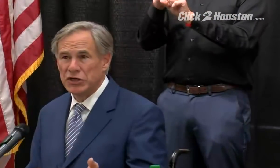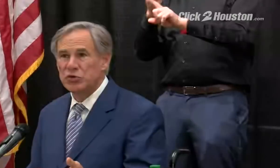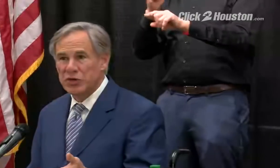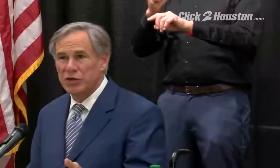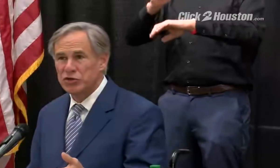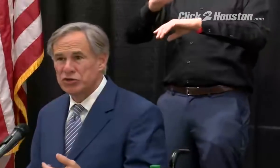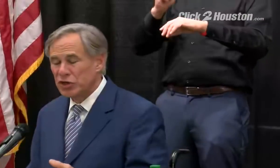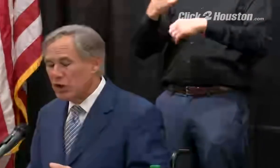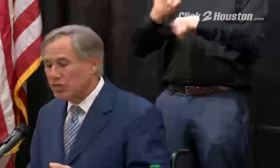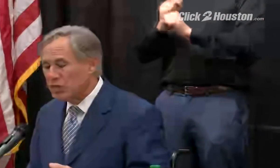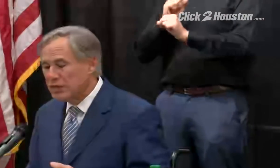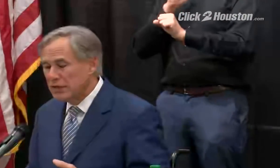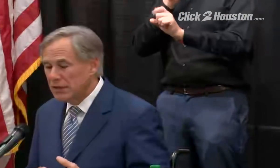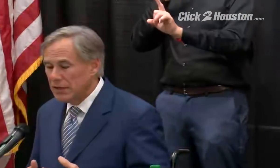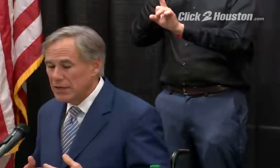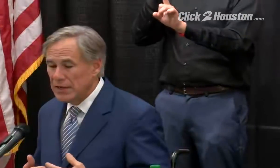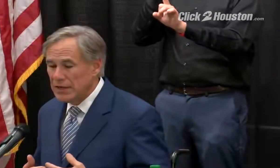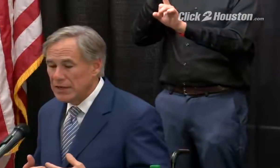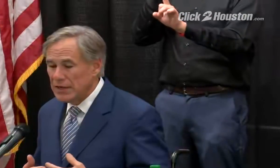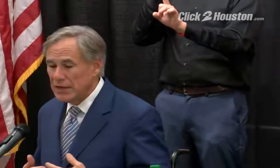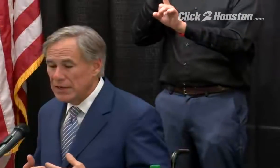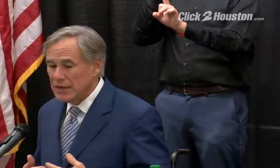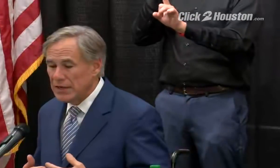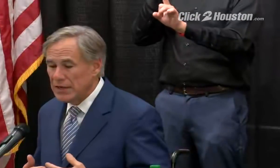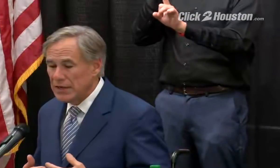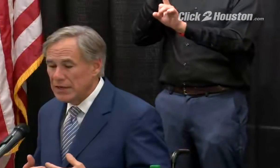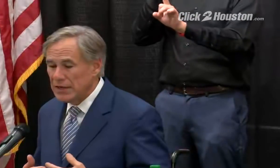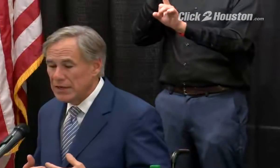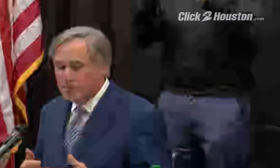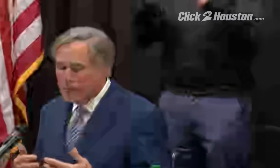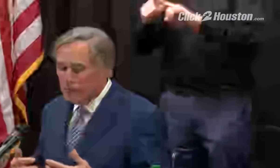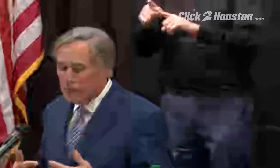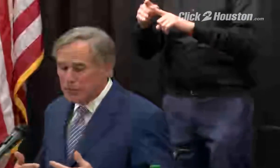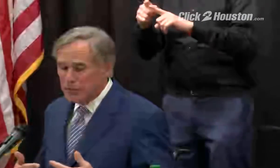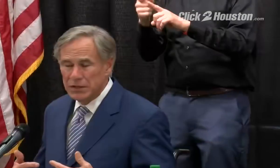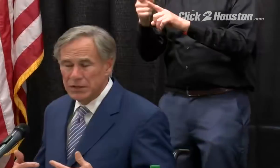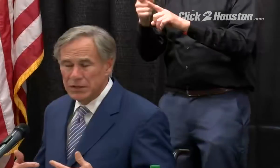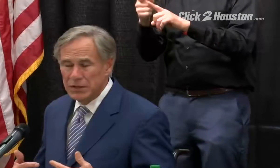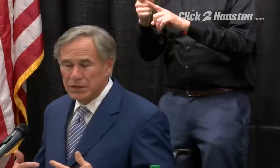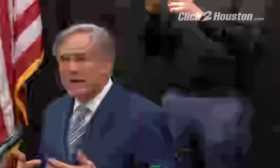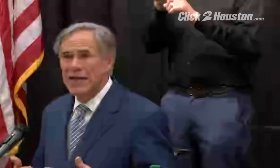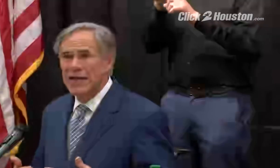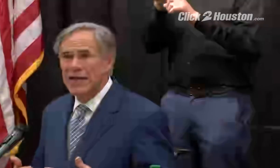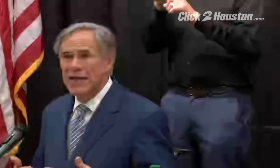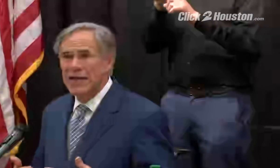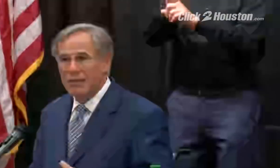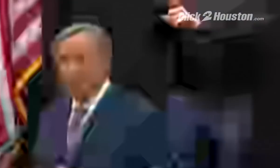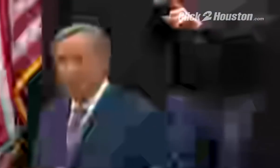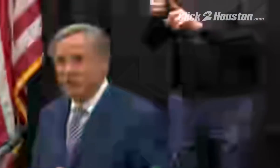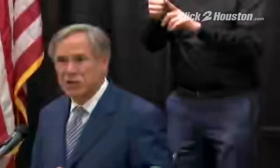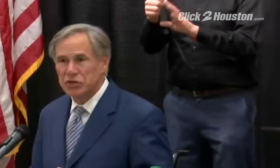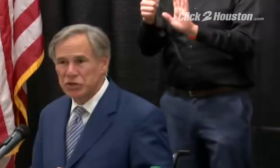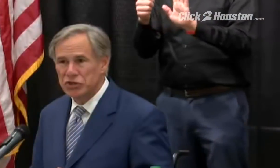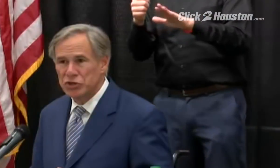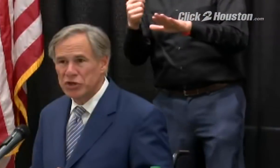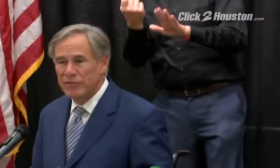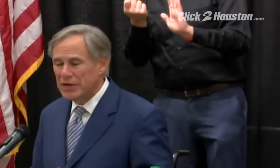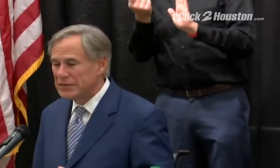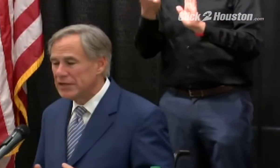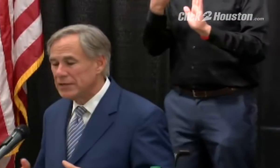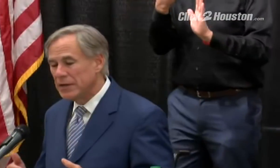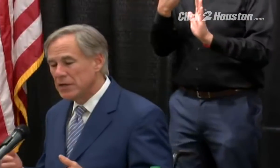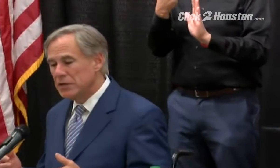or expose others to COVID. But they should know that, listen, the cavalry is coming as it